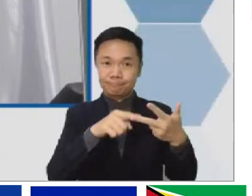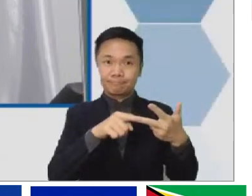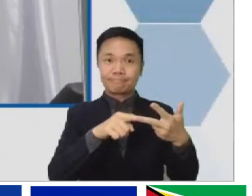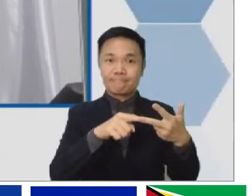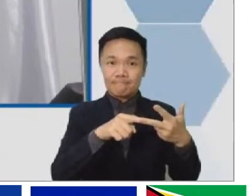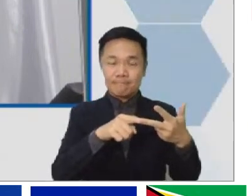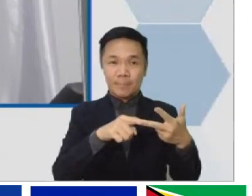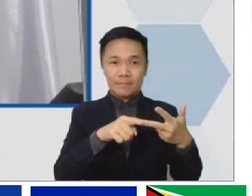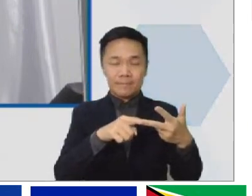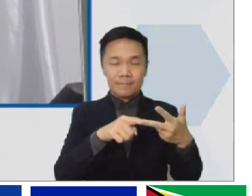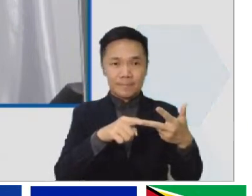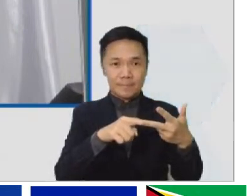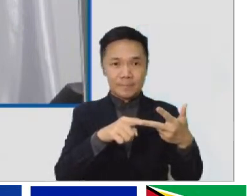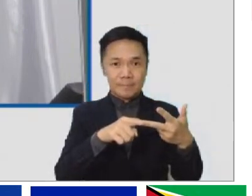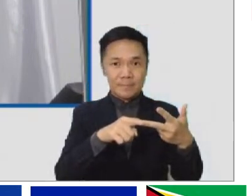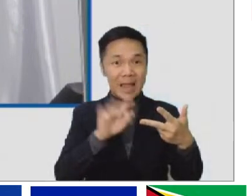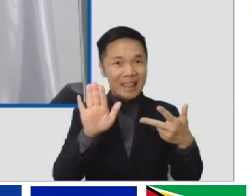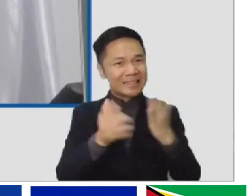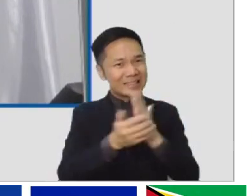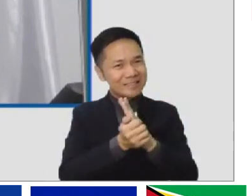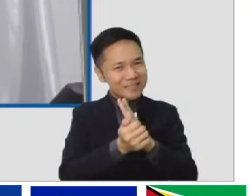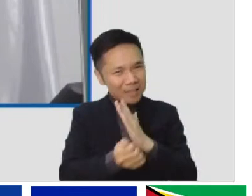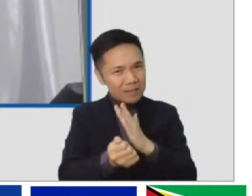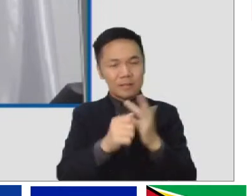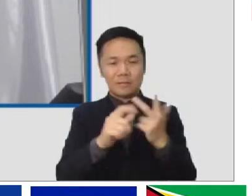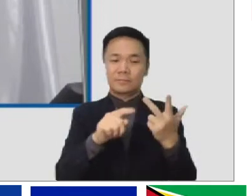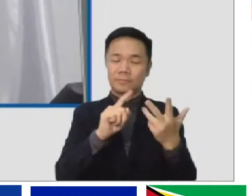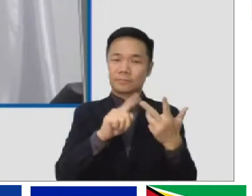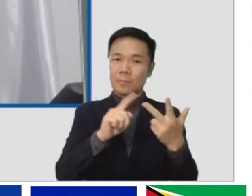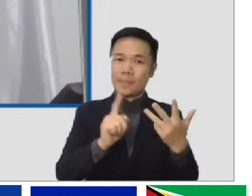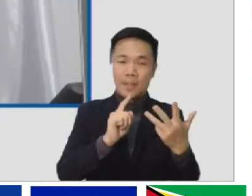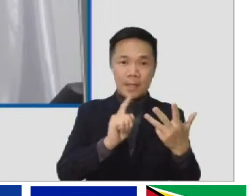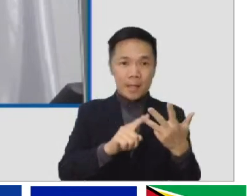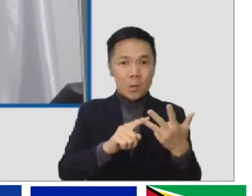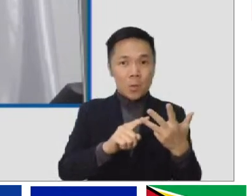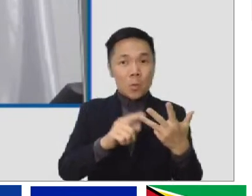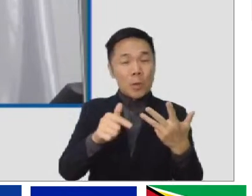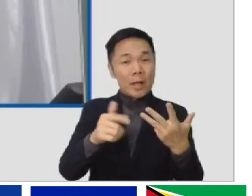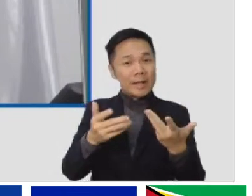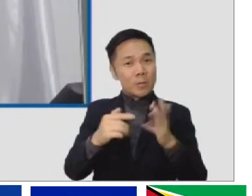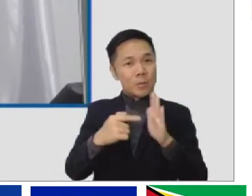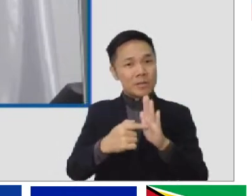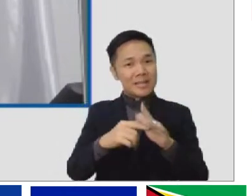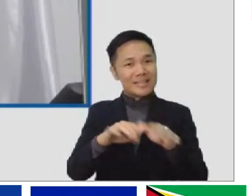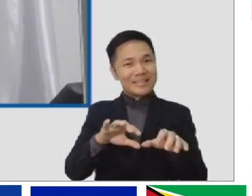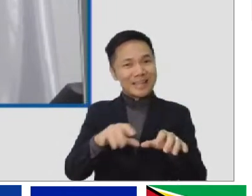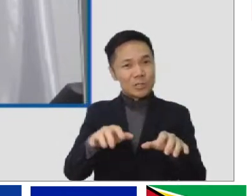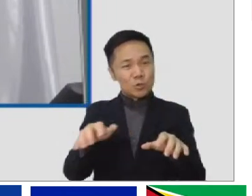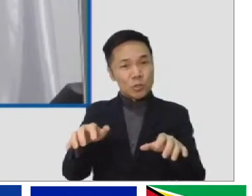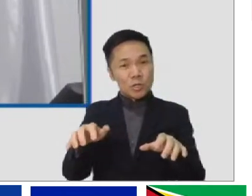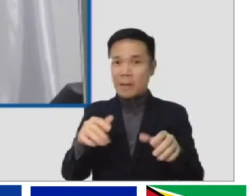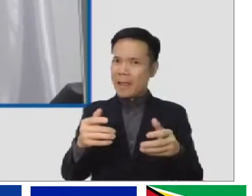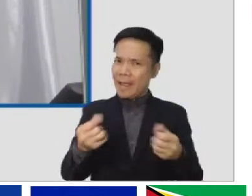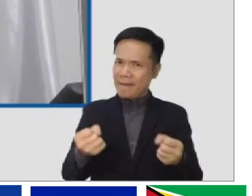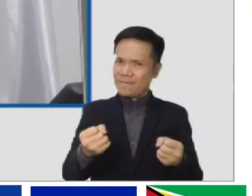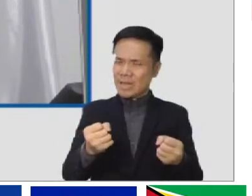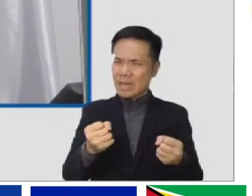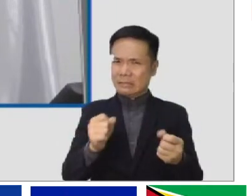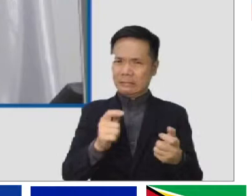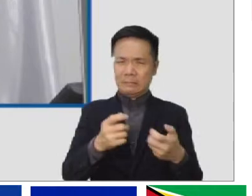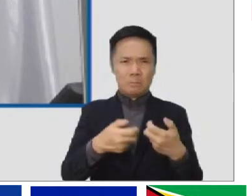we know that our countries face more and more this type of scenarios. We also need to start allocating